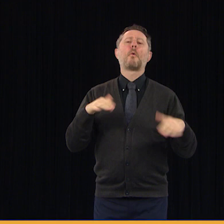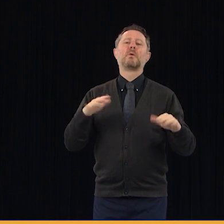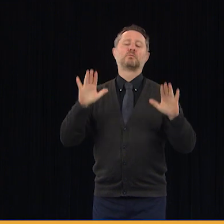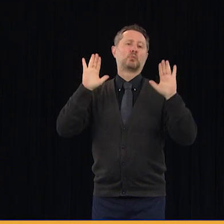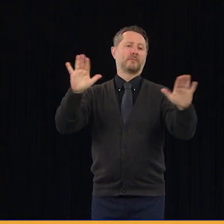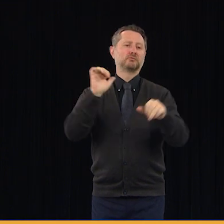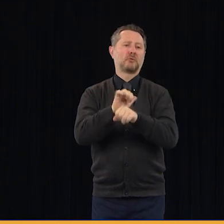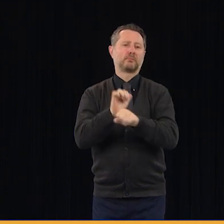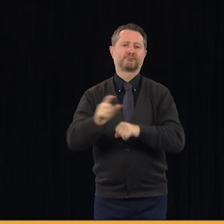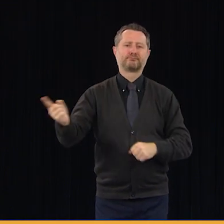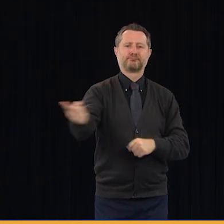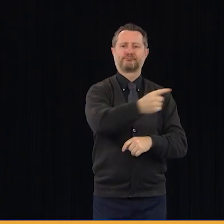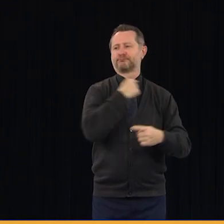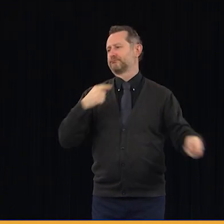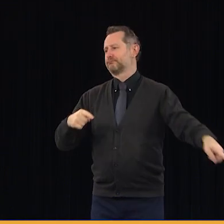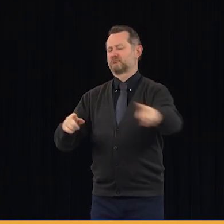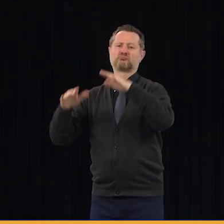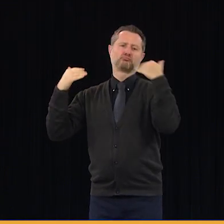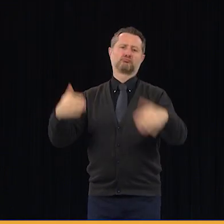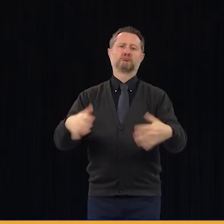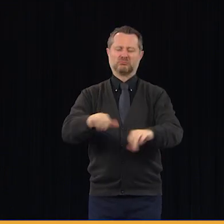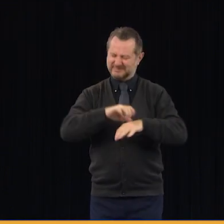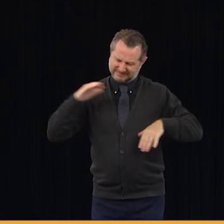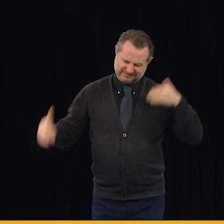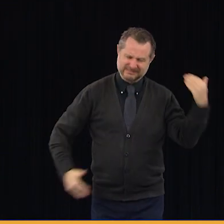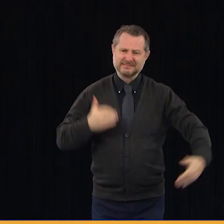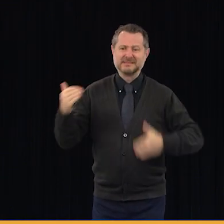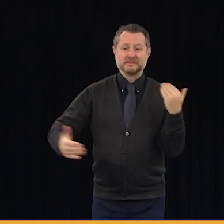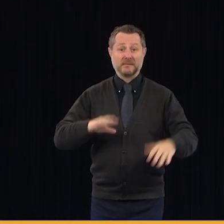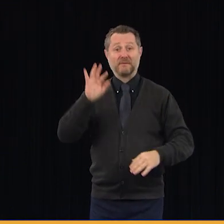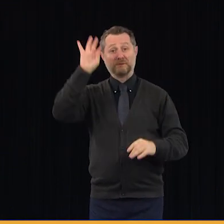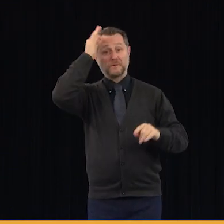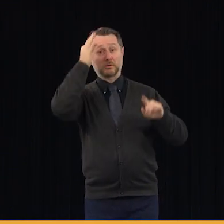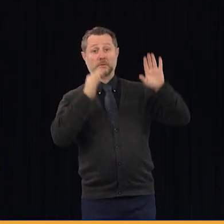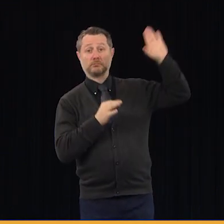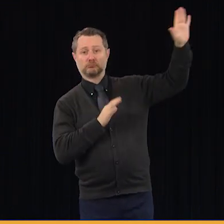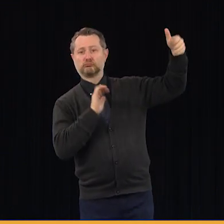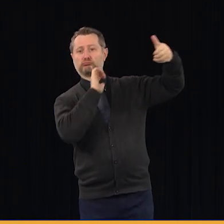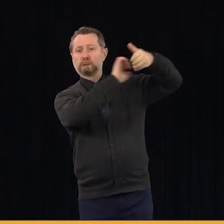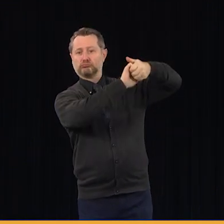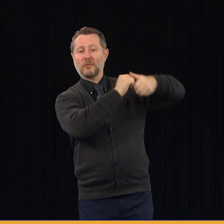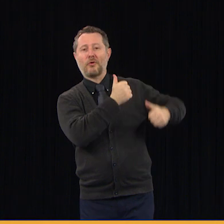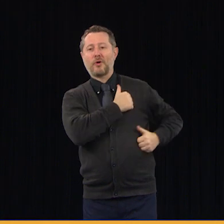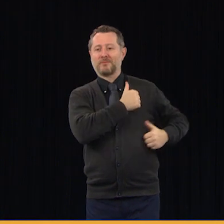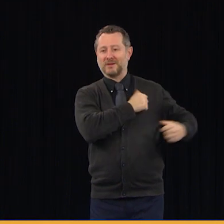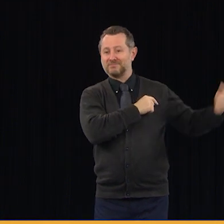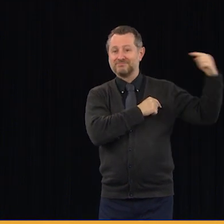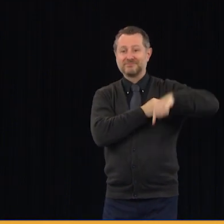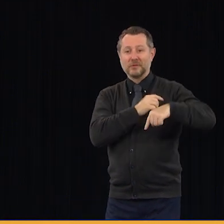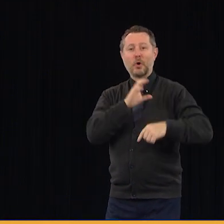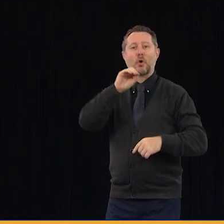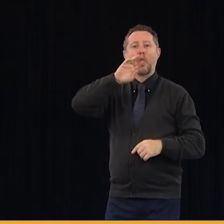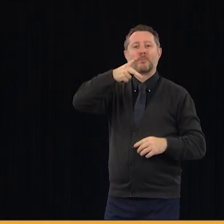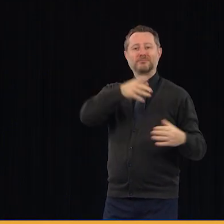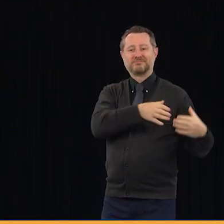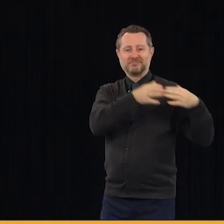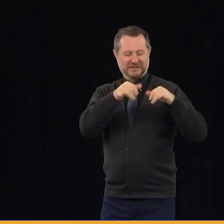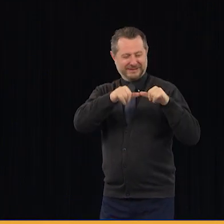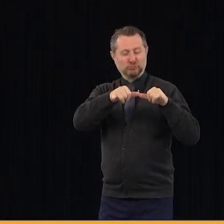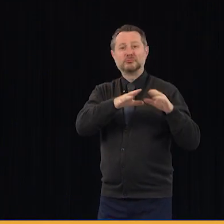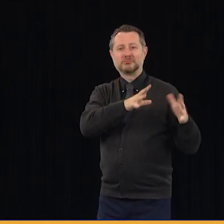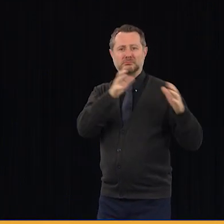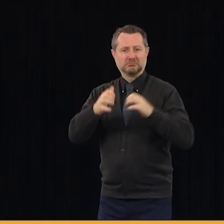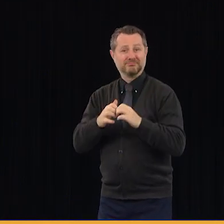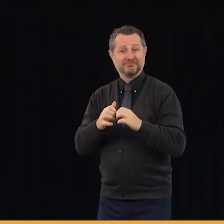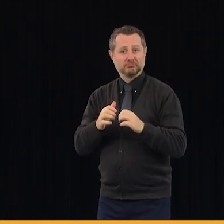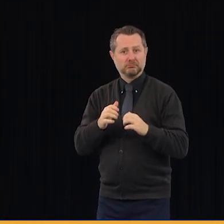task. Our federal partners, the Army Corps of Engineers, they have just really all done a great, great job. And our theory,